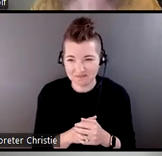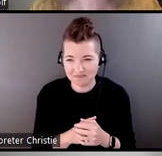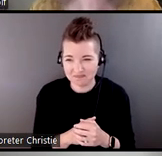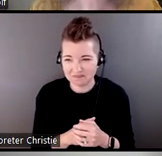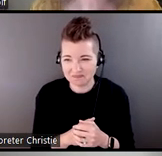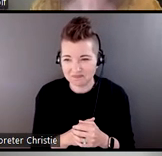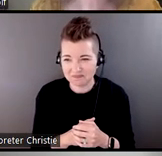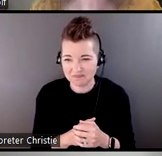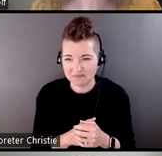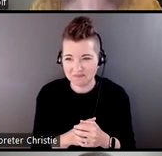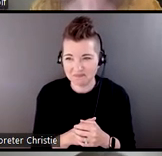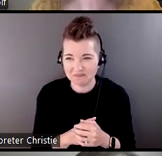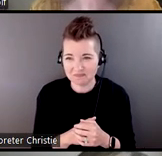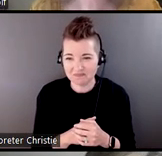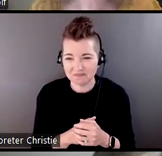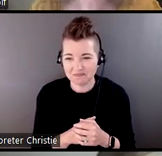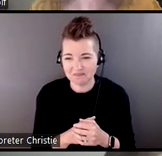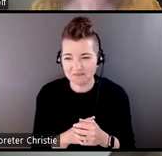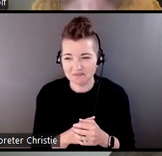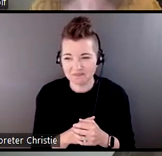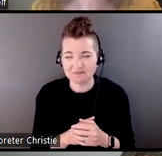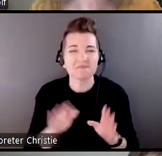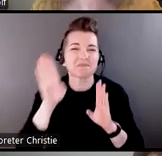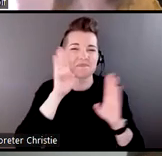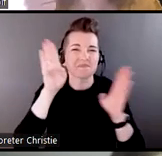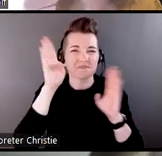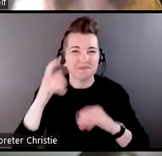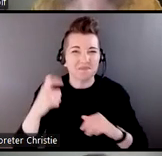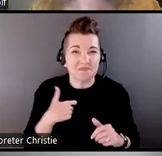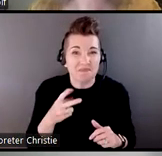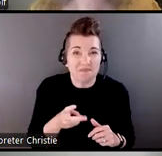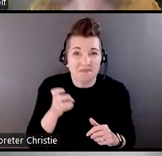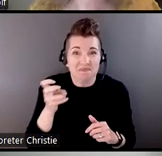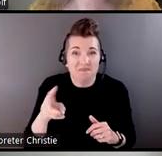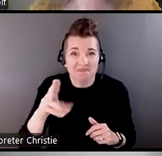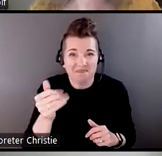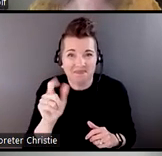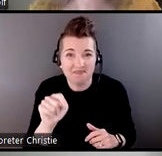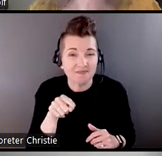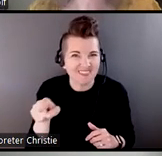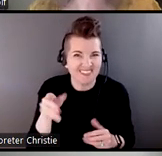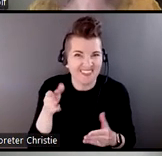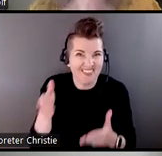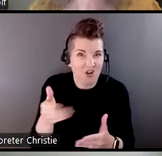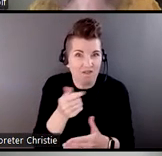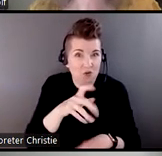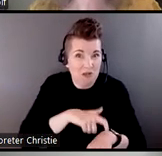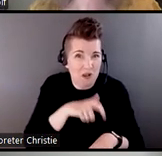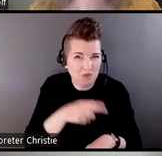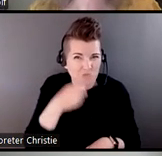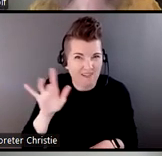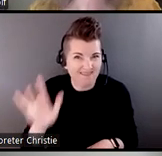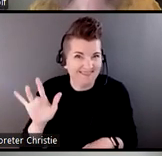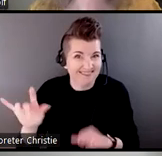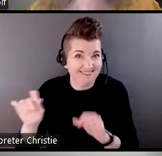Hi, I was just putting the link back in the chat. It's in there a couple of times. So if you can take a moment to fill